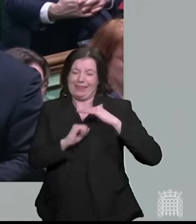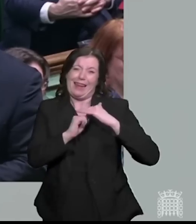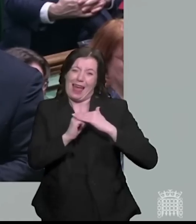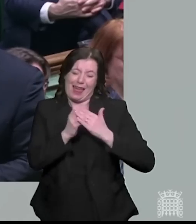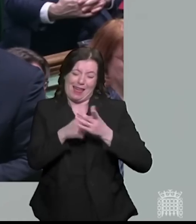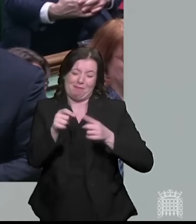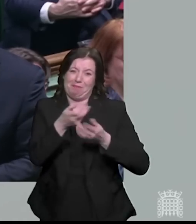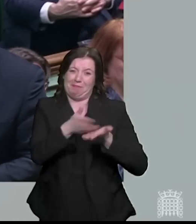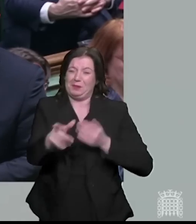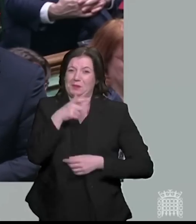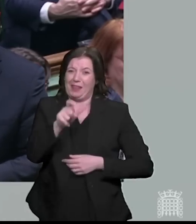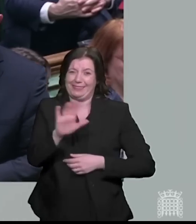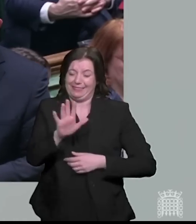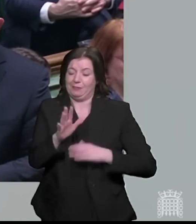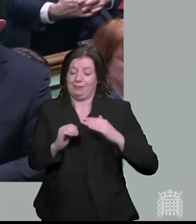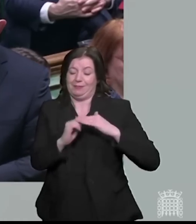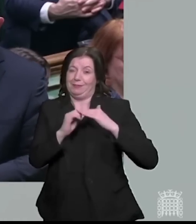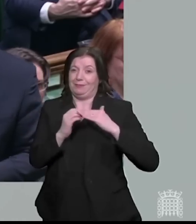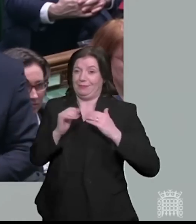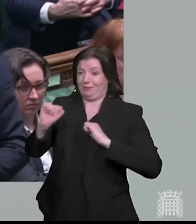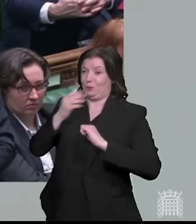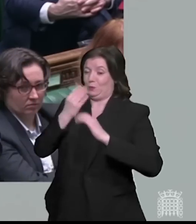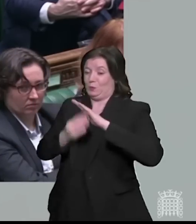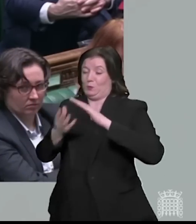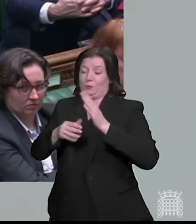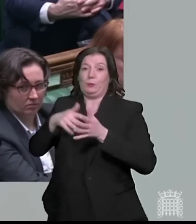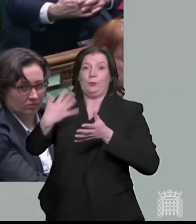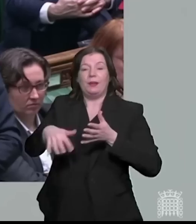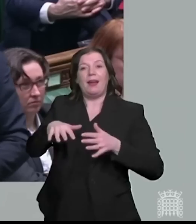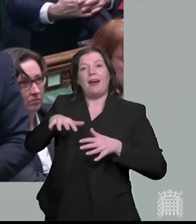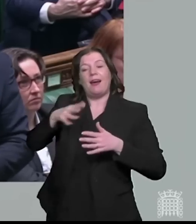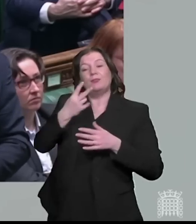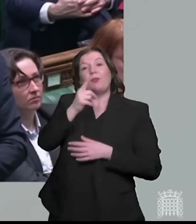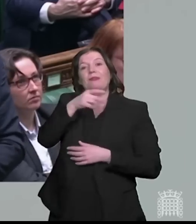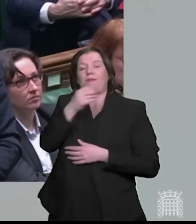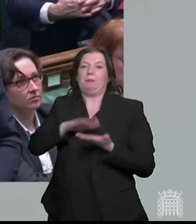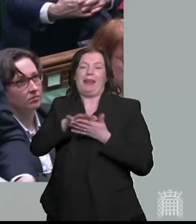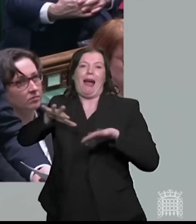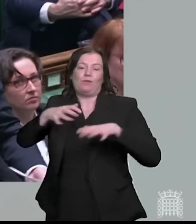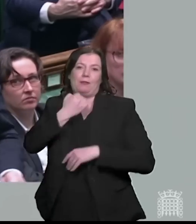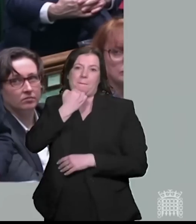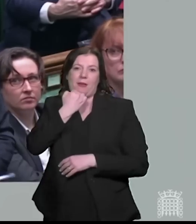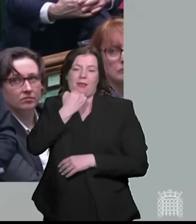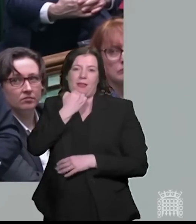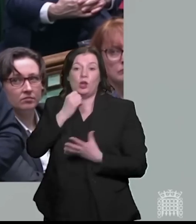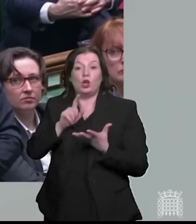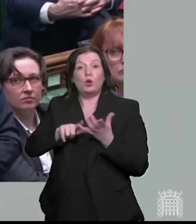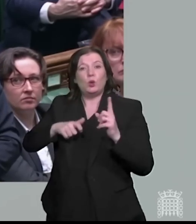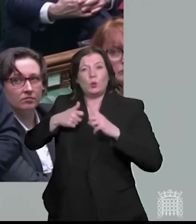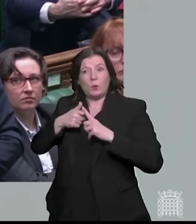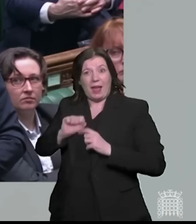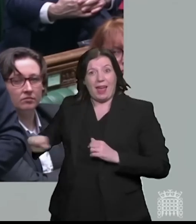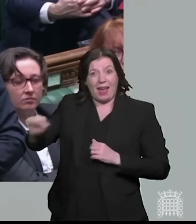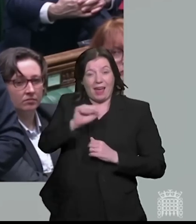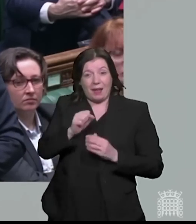all, but to reduce it. To recognise this cap as an average and pay attention to the fact that a UK average energy